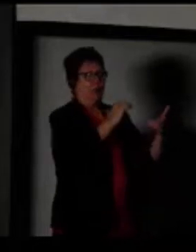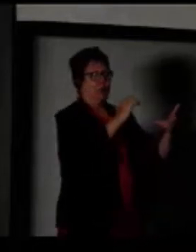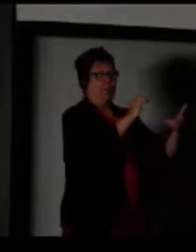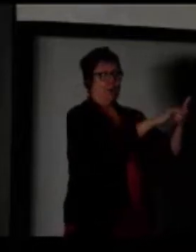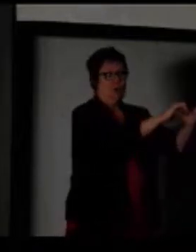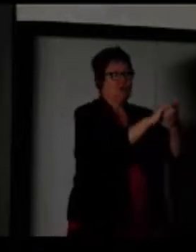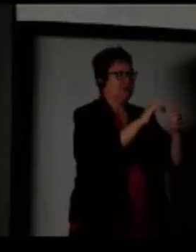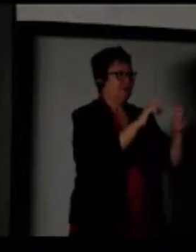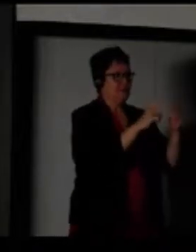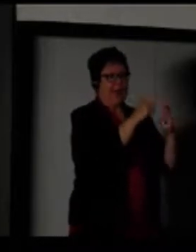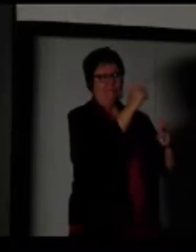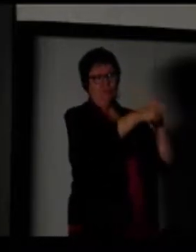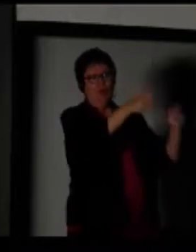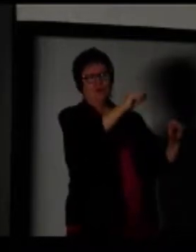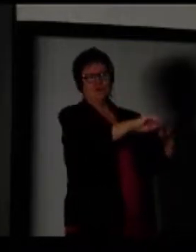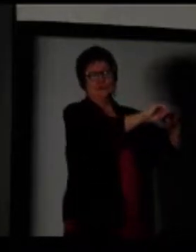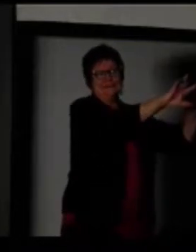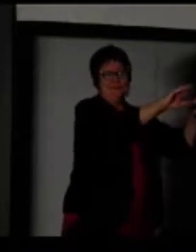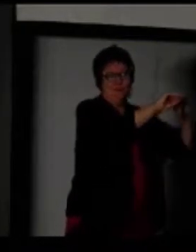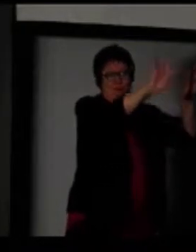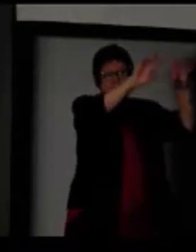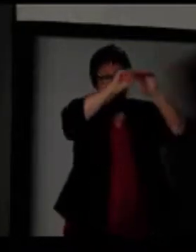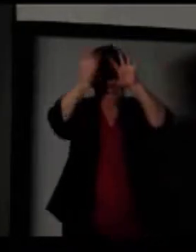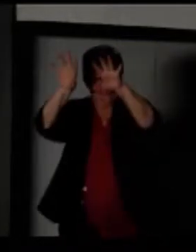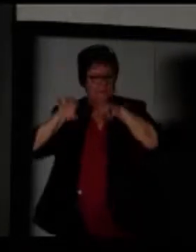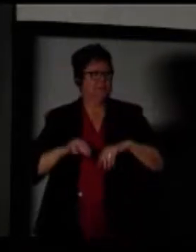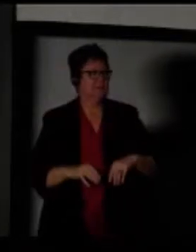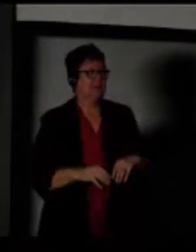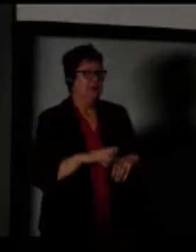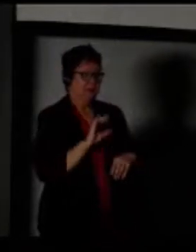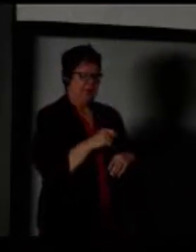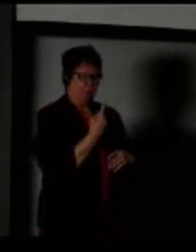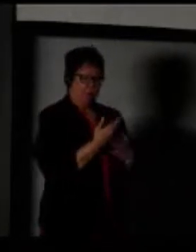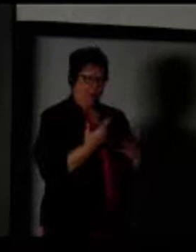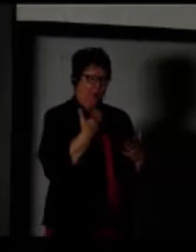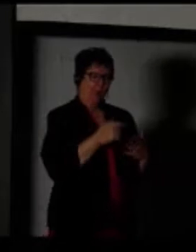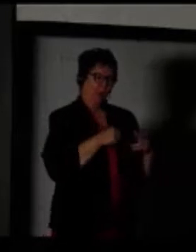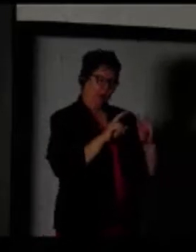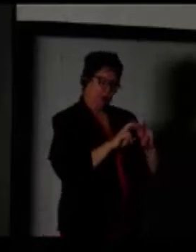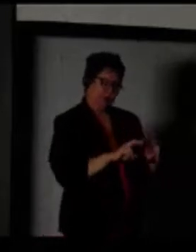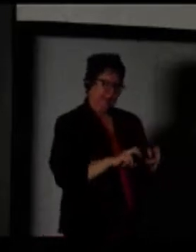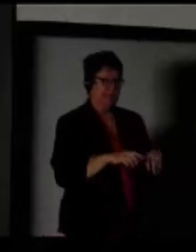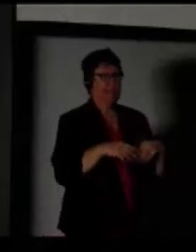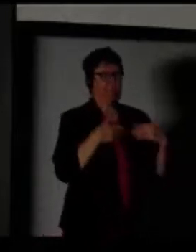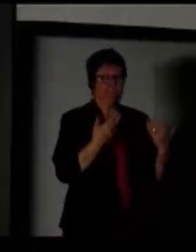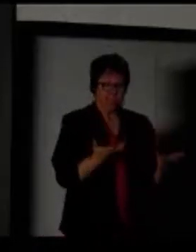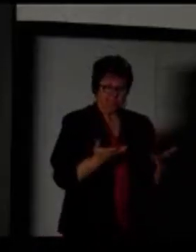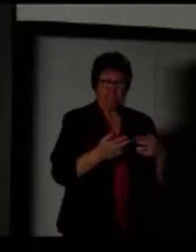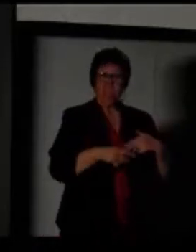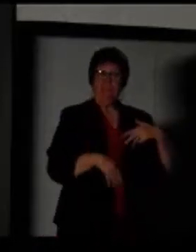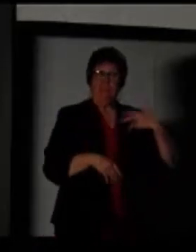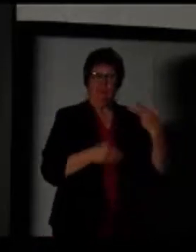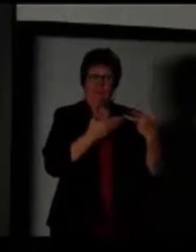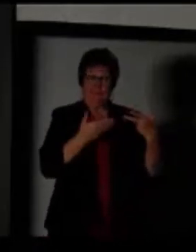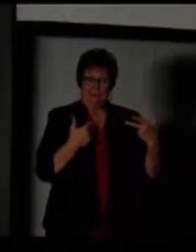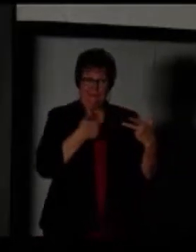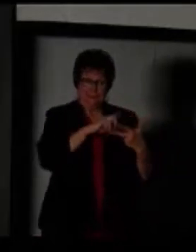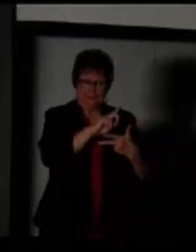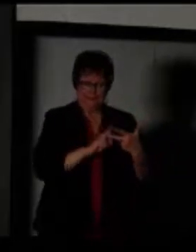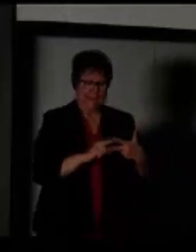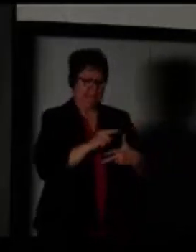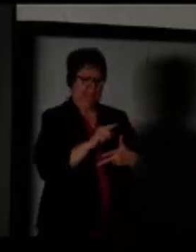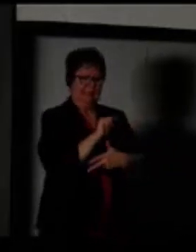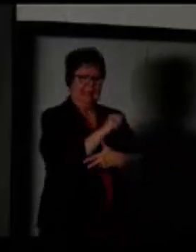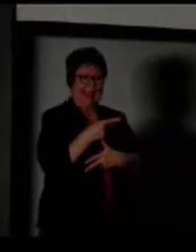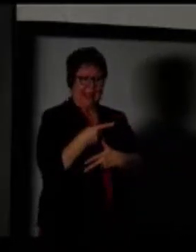distributions. So that's one of the things that we're looking at. And so 3 things that we designed in our new digital strategy. We have a new app